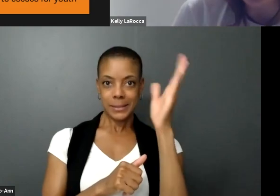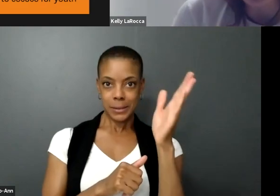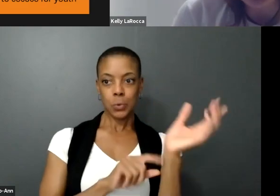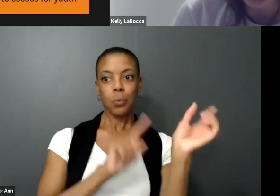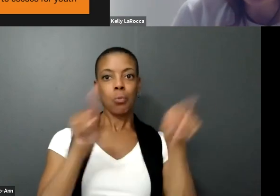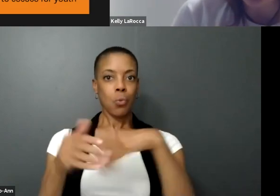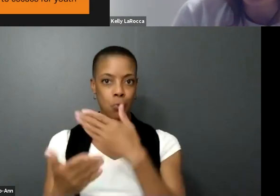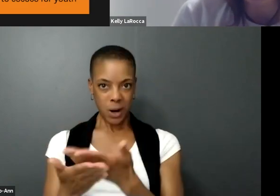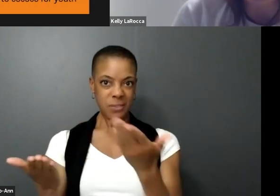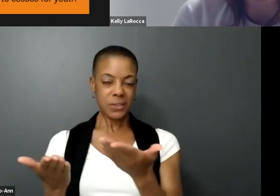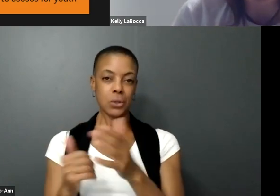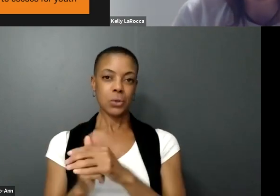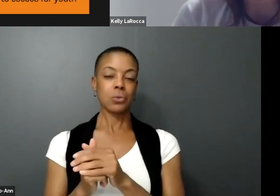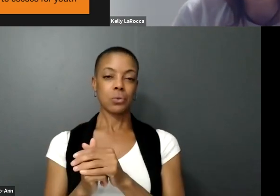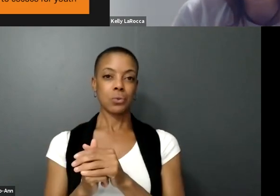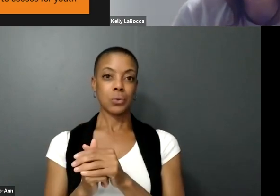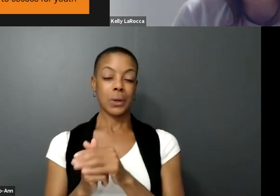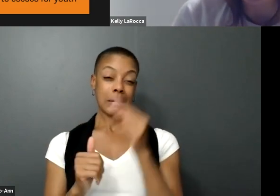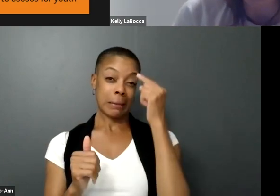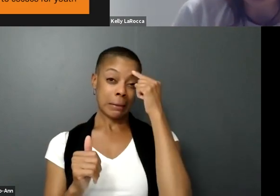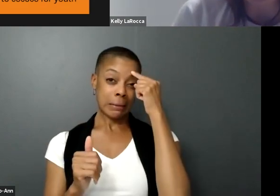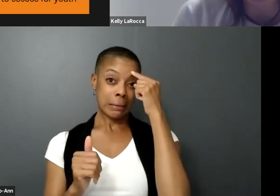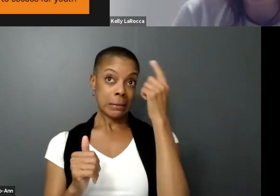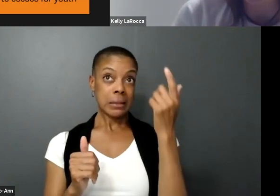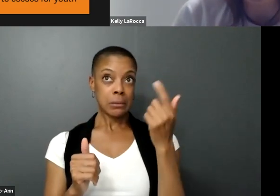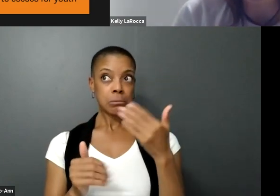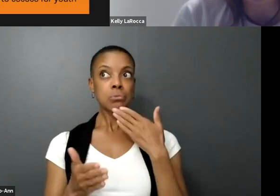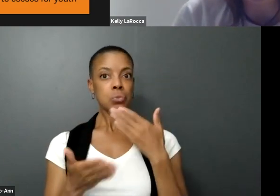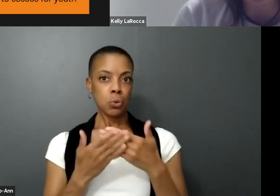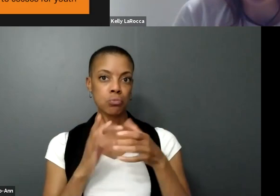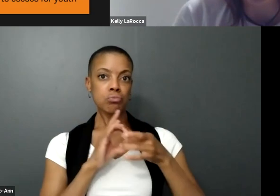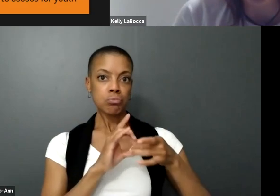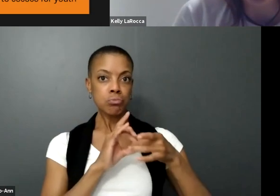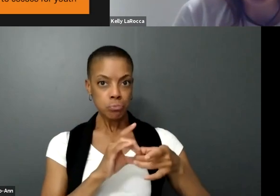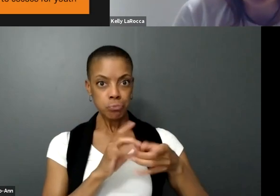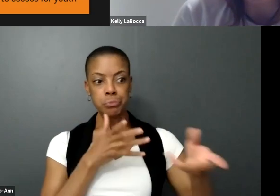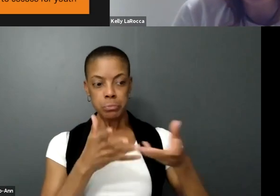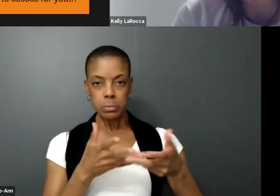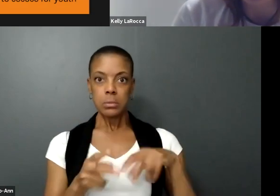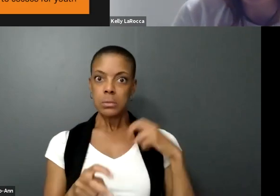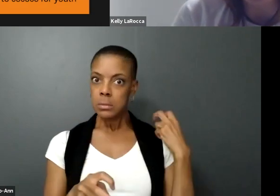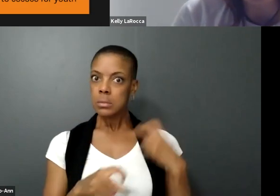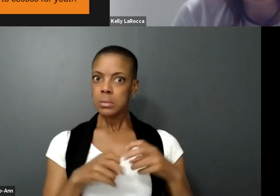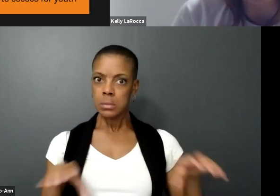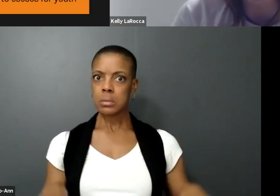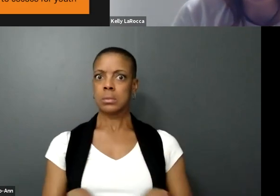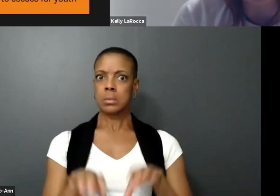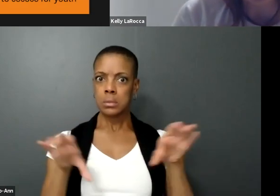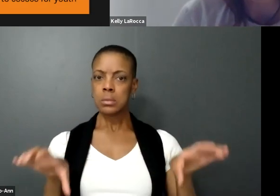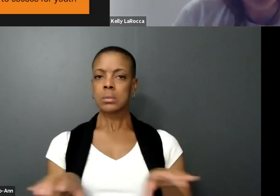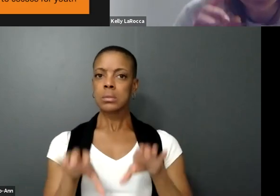believe it was, you know, obviously good relationships and hard work, but also a bit